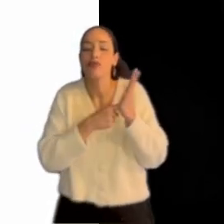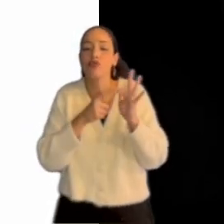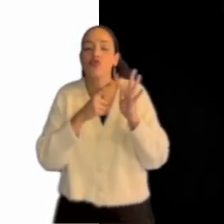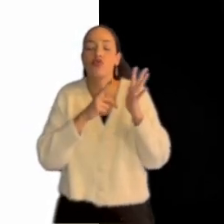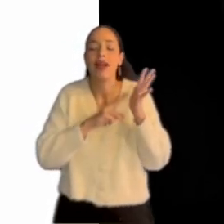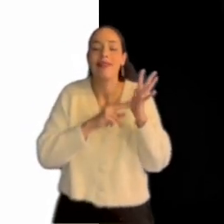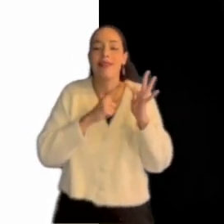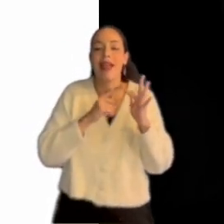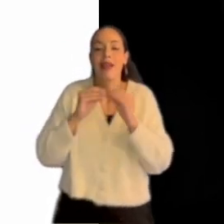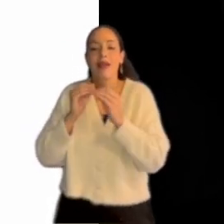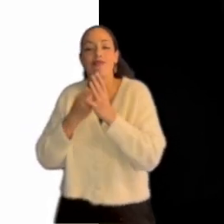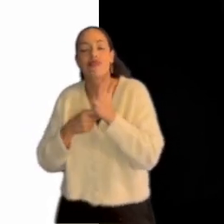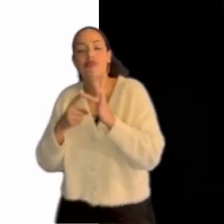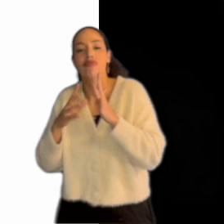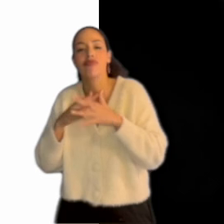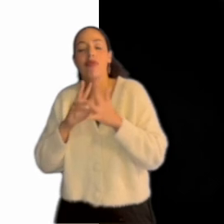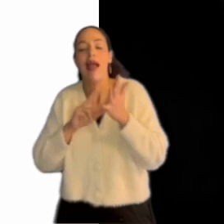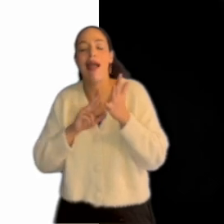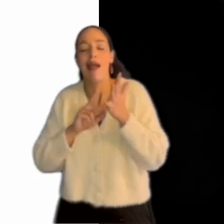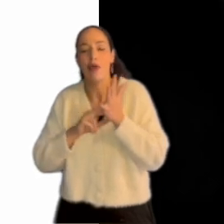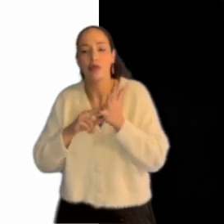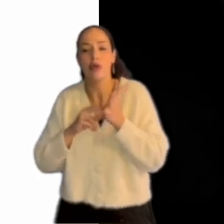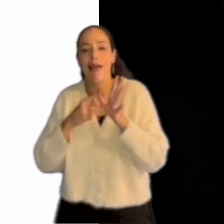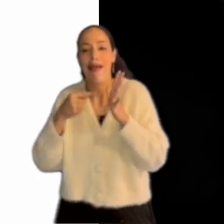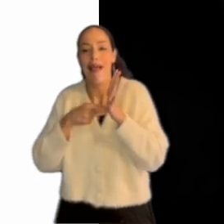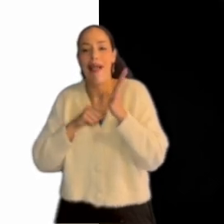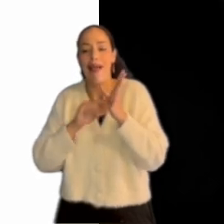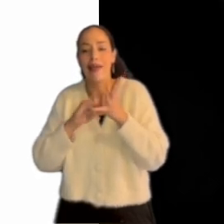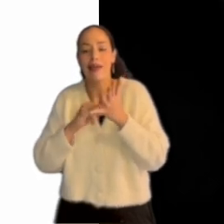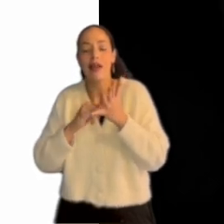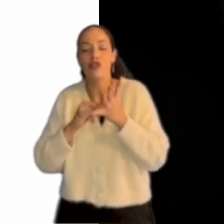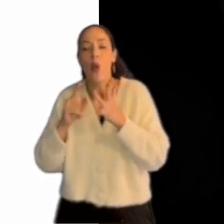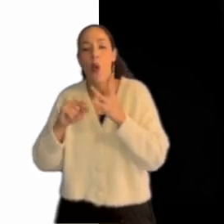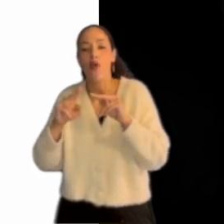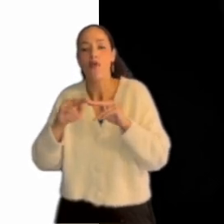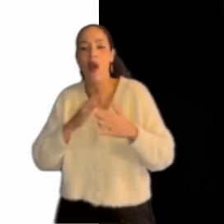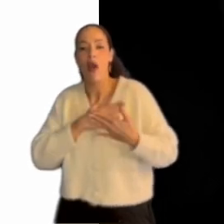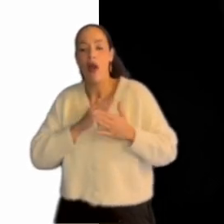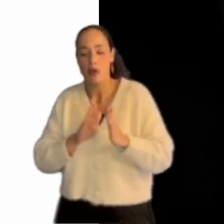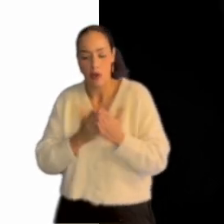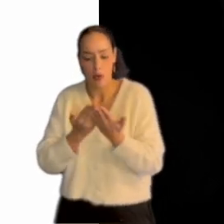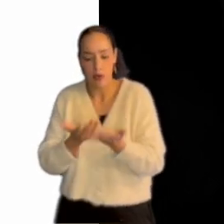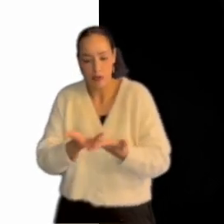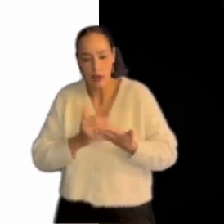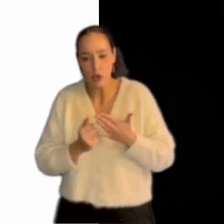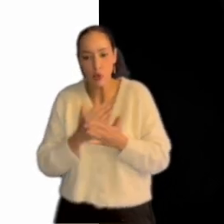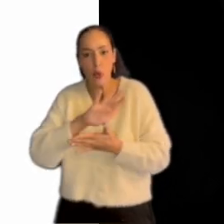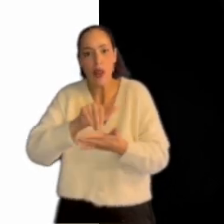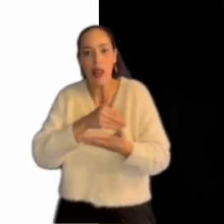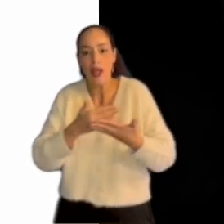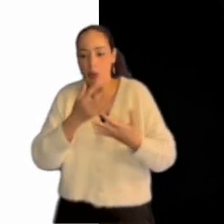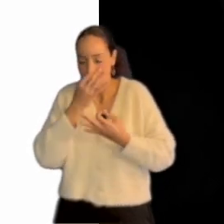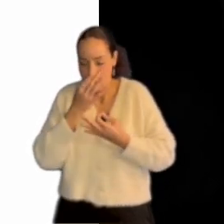with a new language, reminding me of the significance of the words that we both choose and use, and how they can change the course of a life.